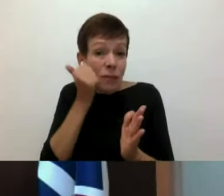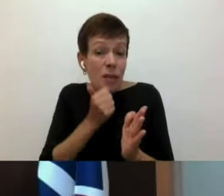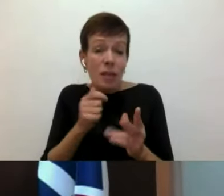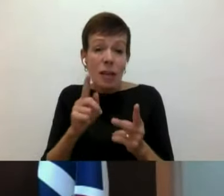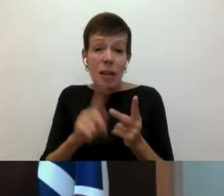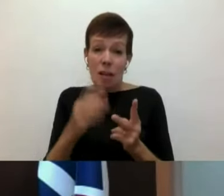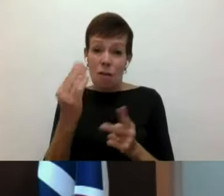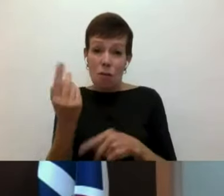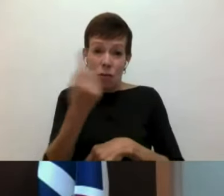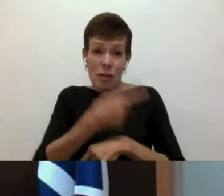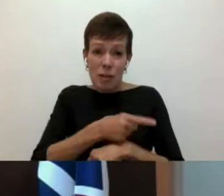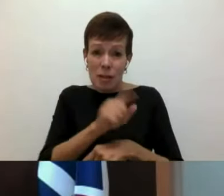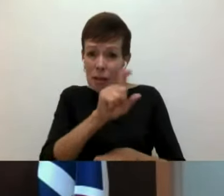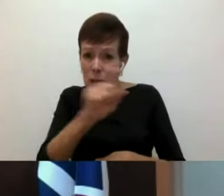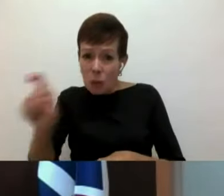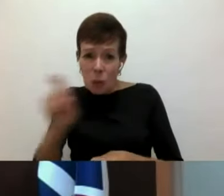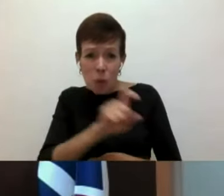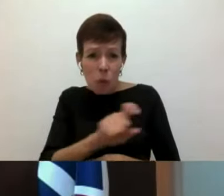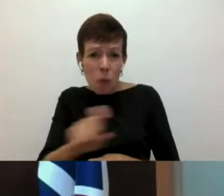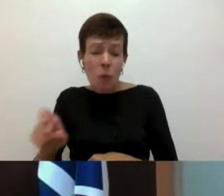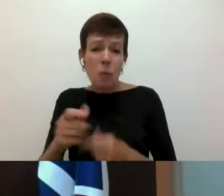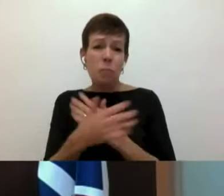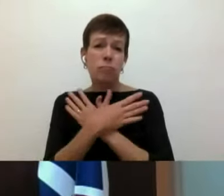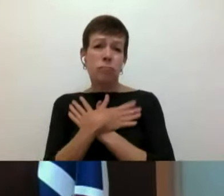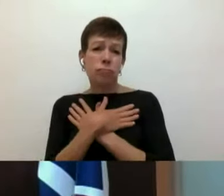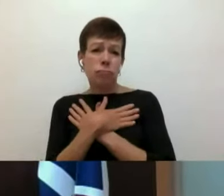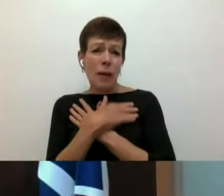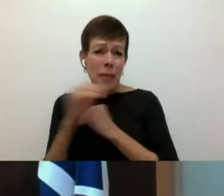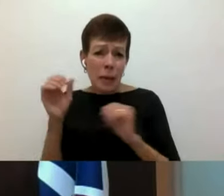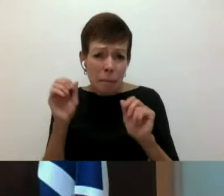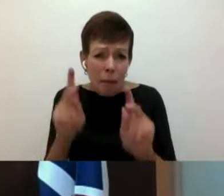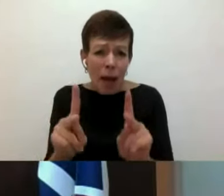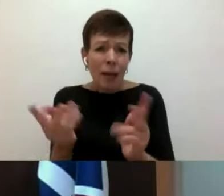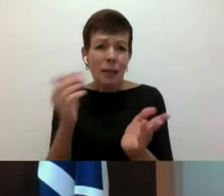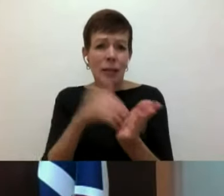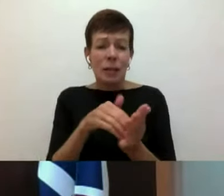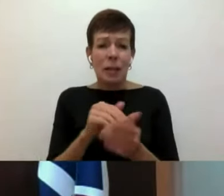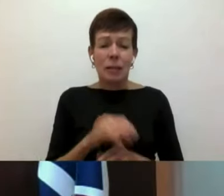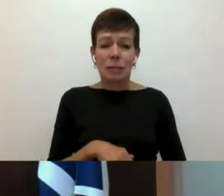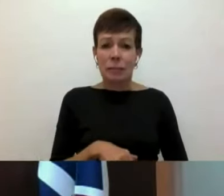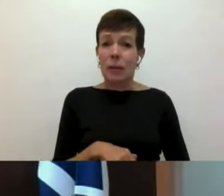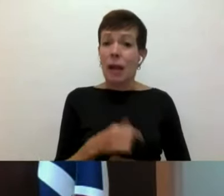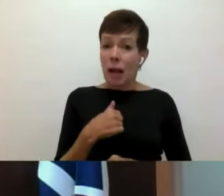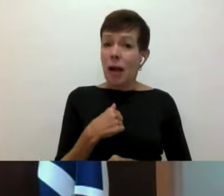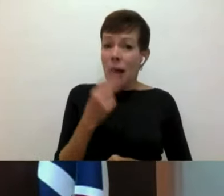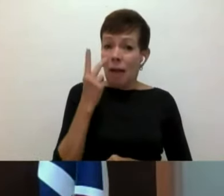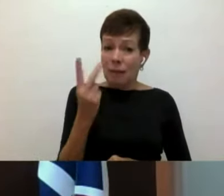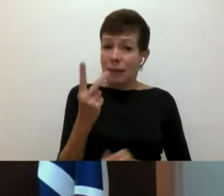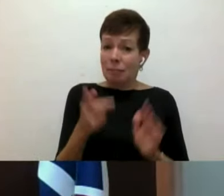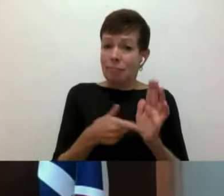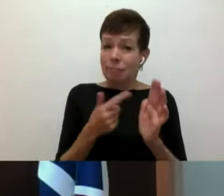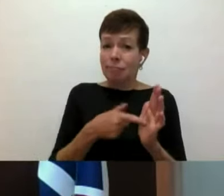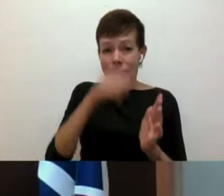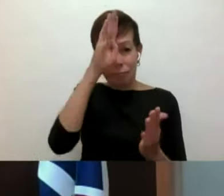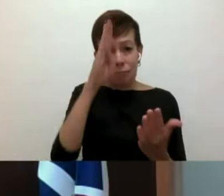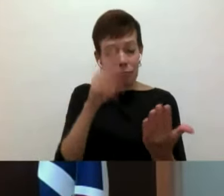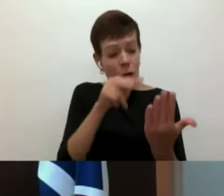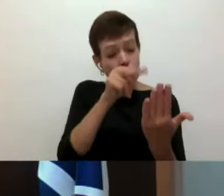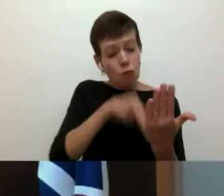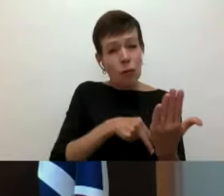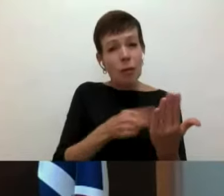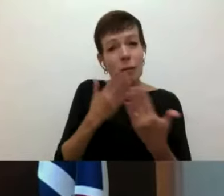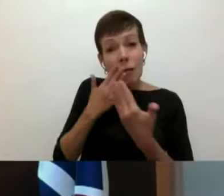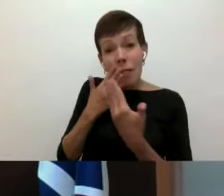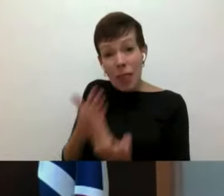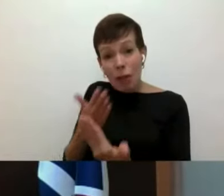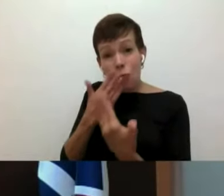again. I have seen that sort of emotional reaction as our staff read the thank you notes from communities, read